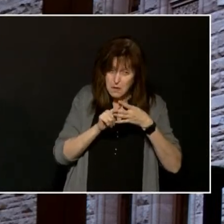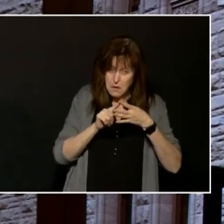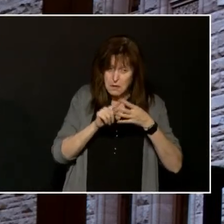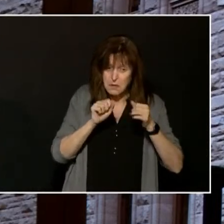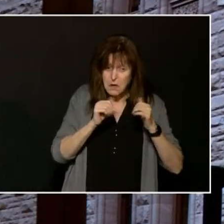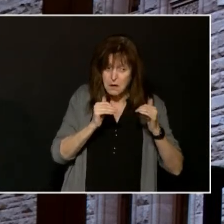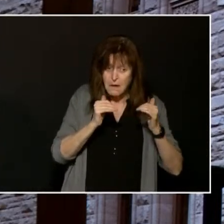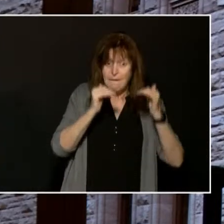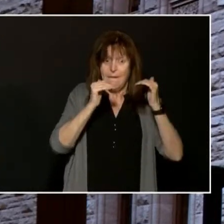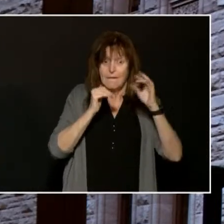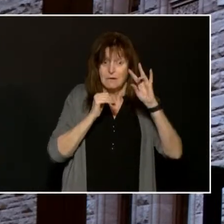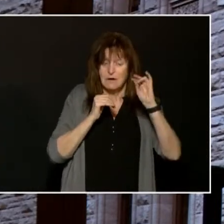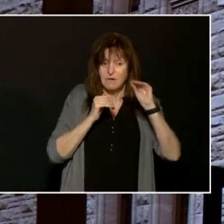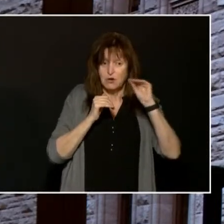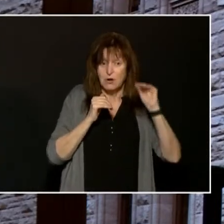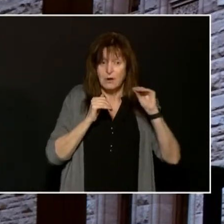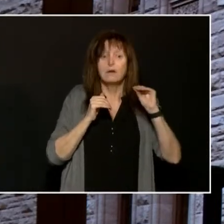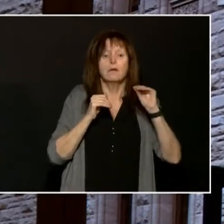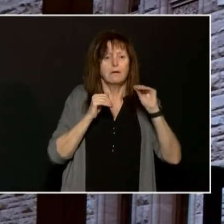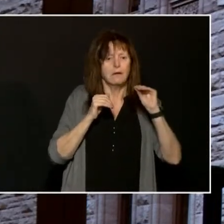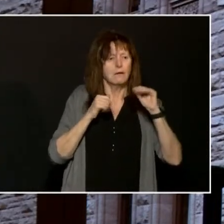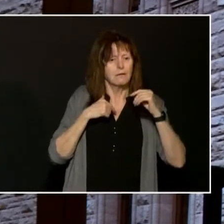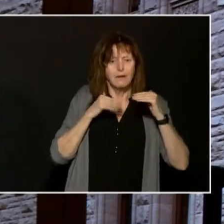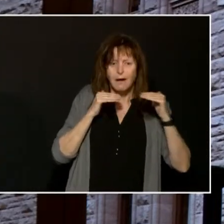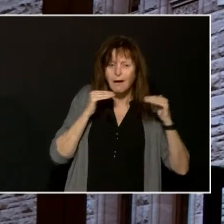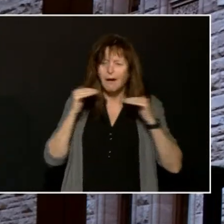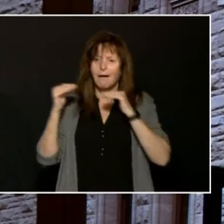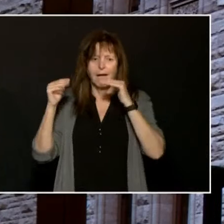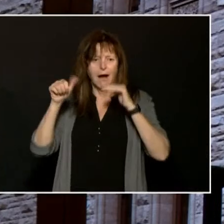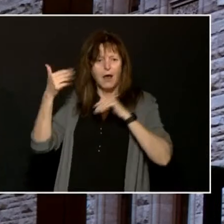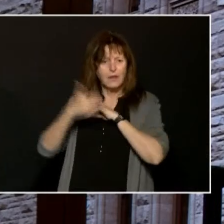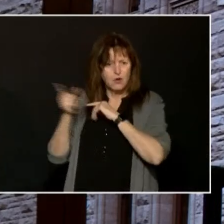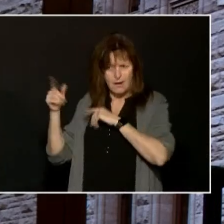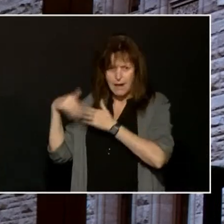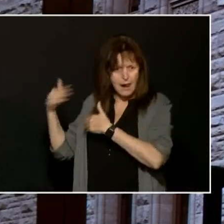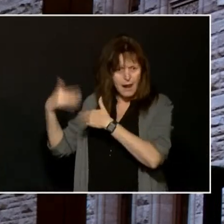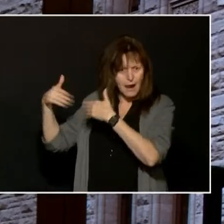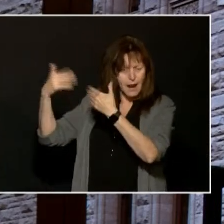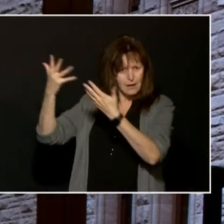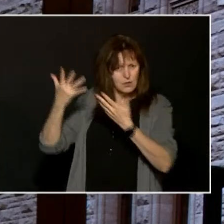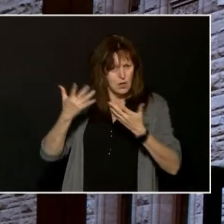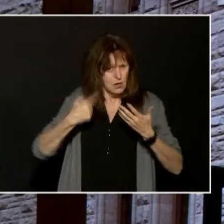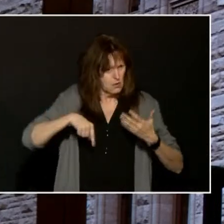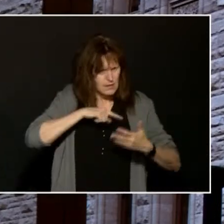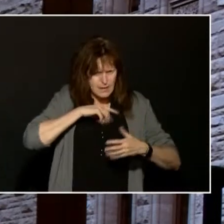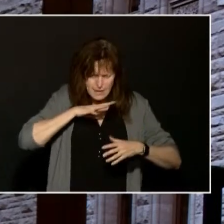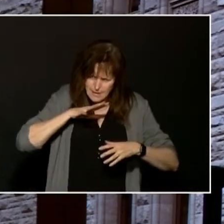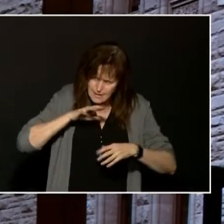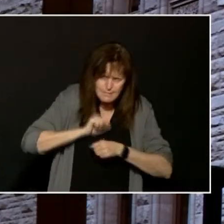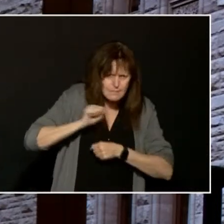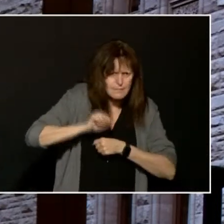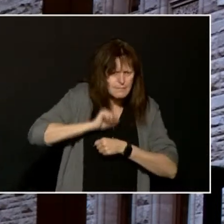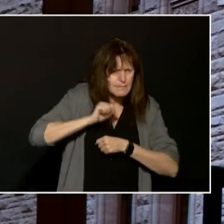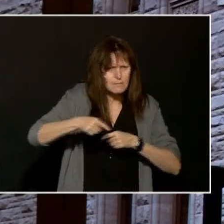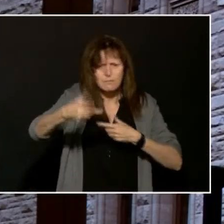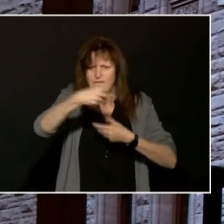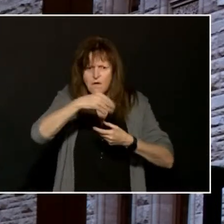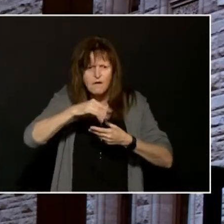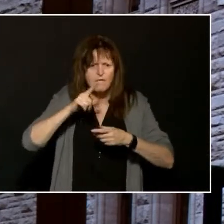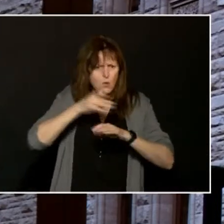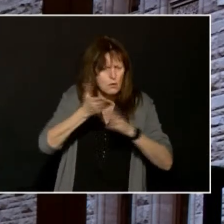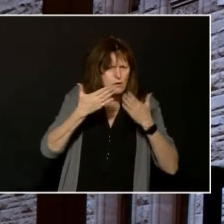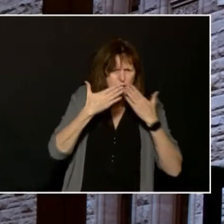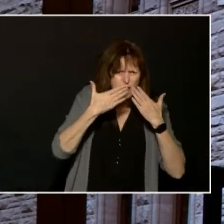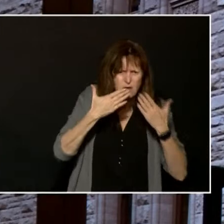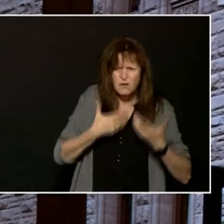countries that were way ahead of us before. But this shows you the hard work of everyone who's involved in this. Right from the task force members,